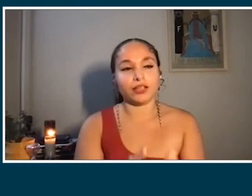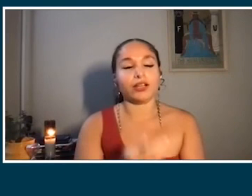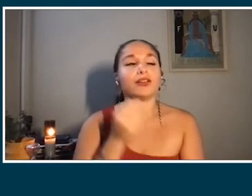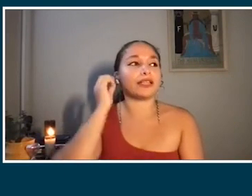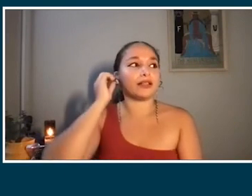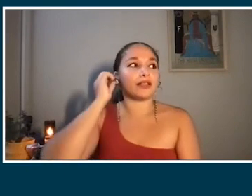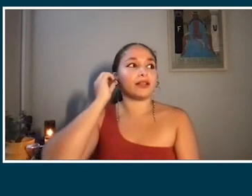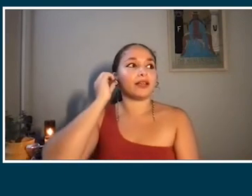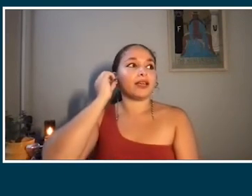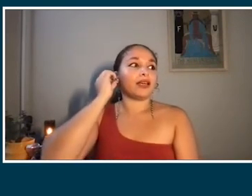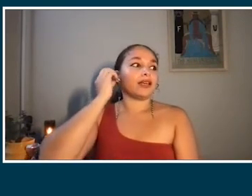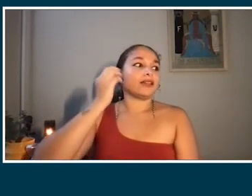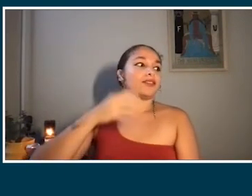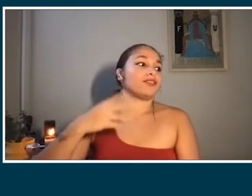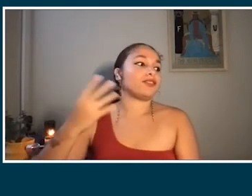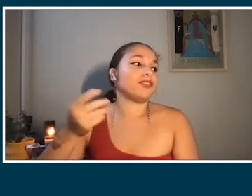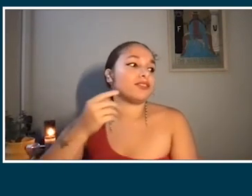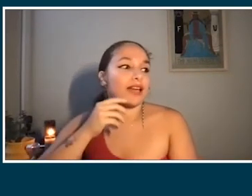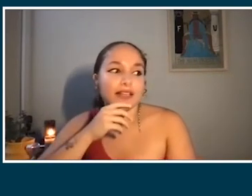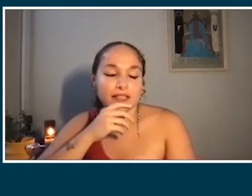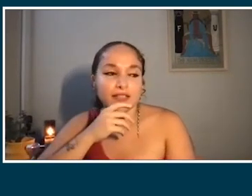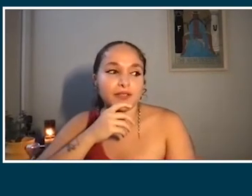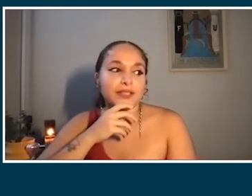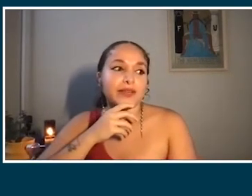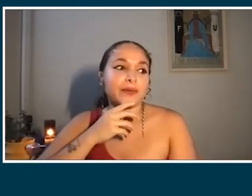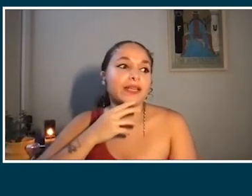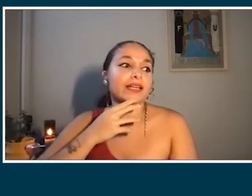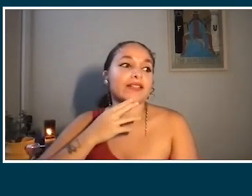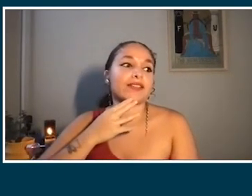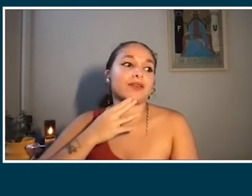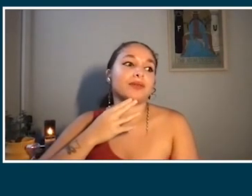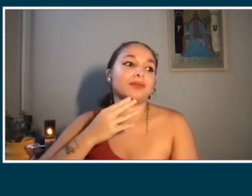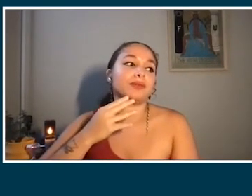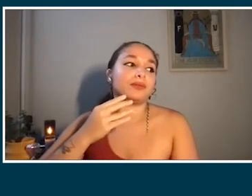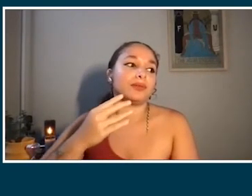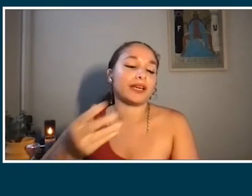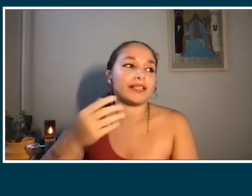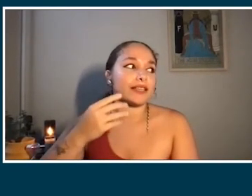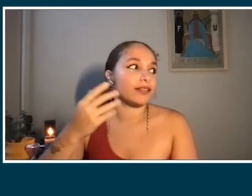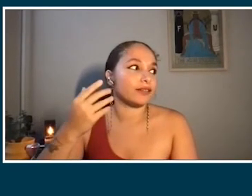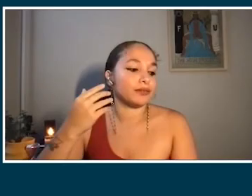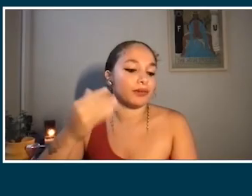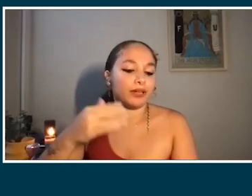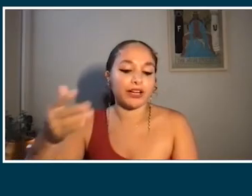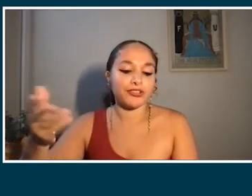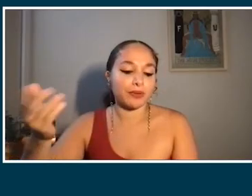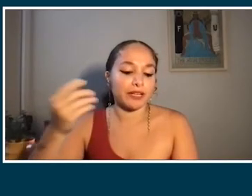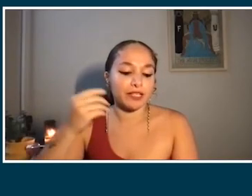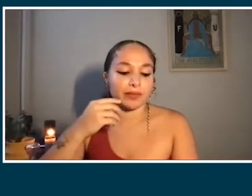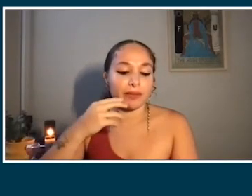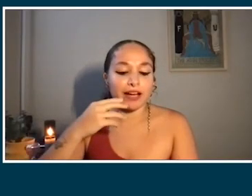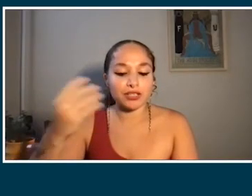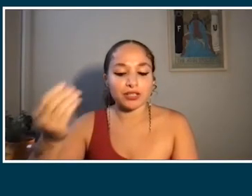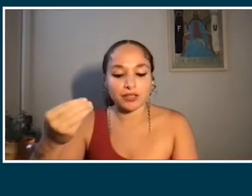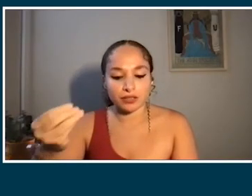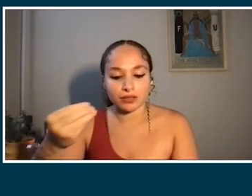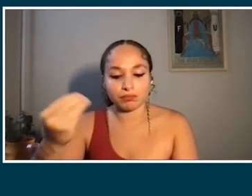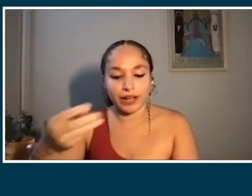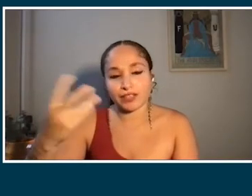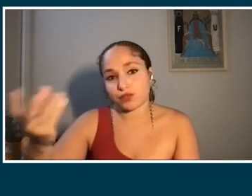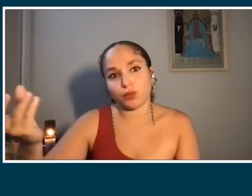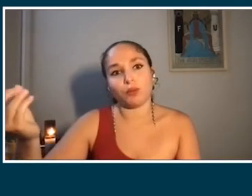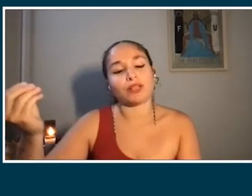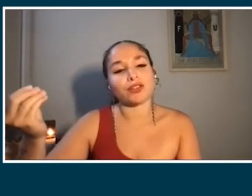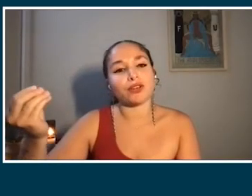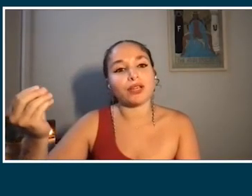attachment to it, but it doesn't. You know, like to do that is to do the same thing. And so, like I said, the